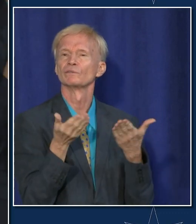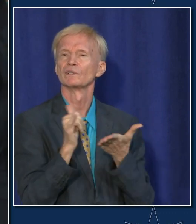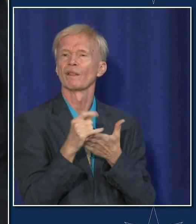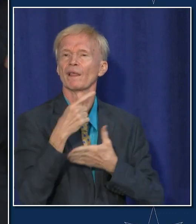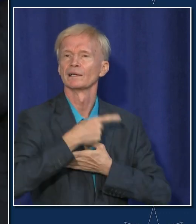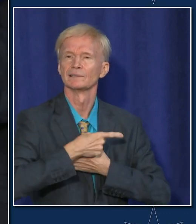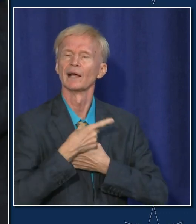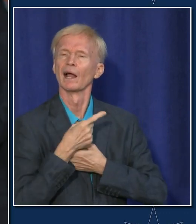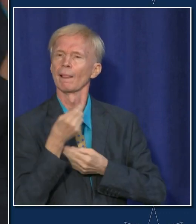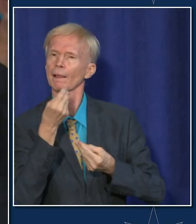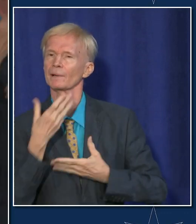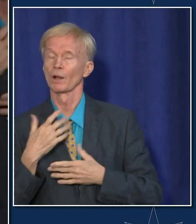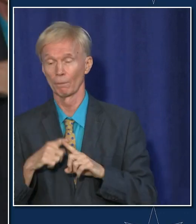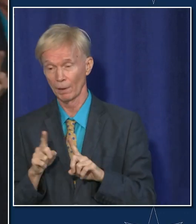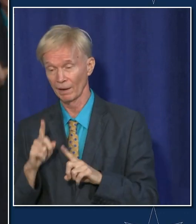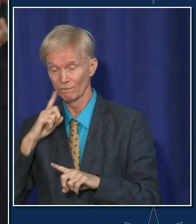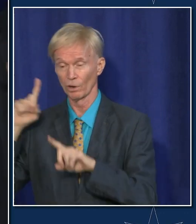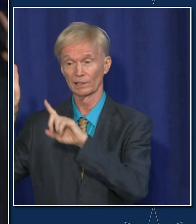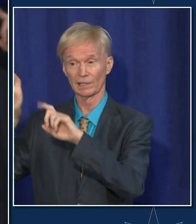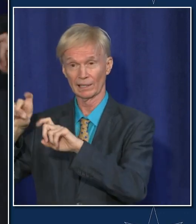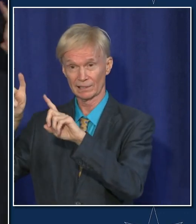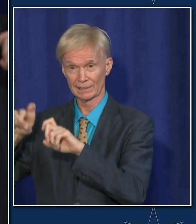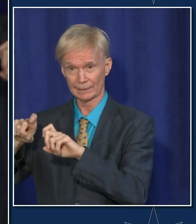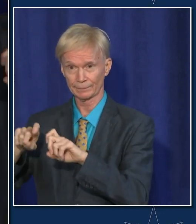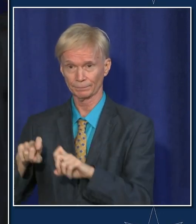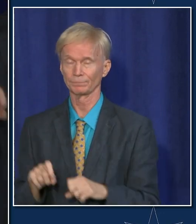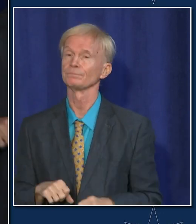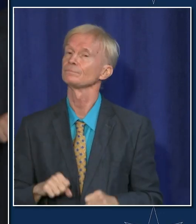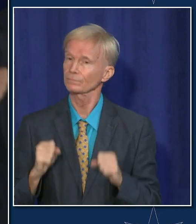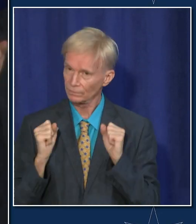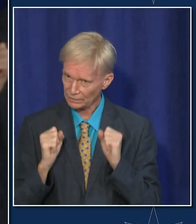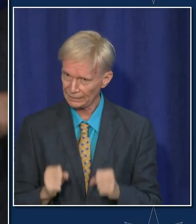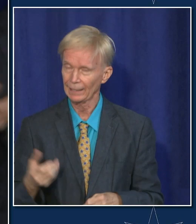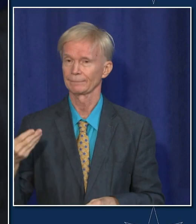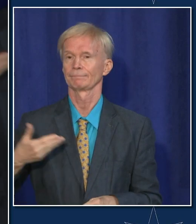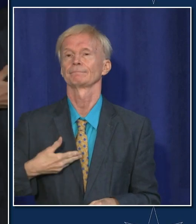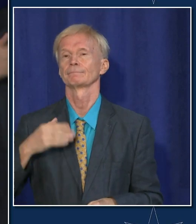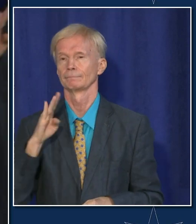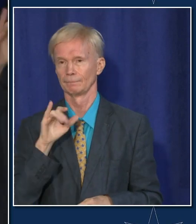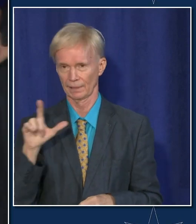us know. Testing, however, it is legal to get a bill for